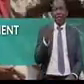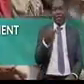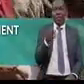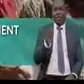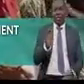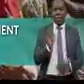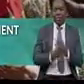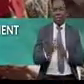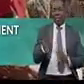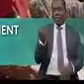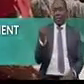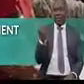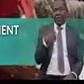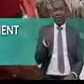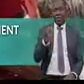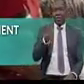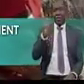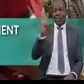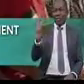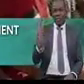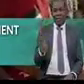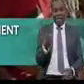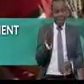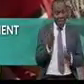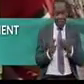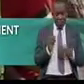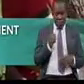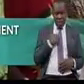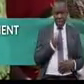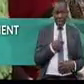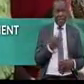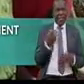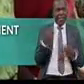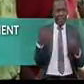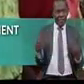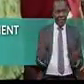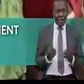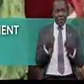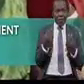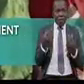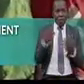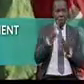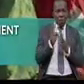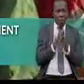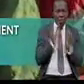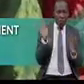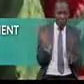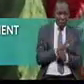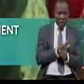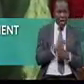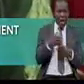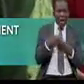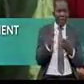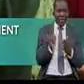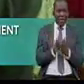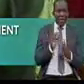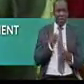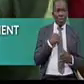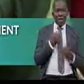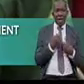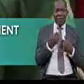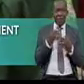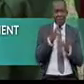will. After that, we have received the knowledge of the truth. There remaineth no